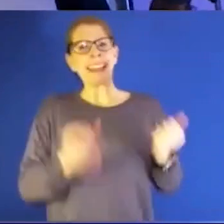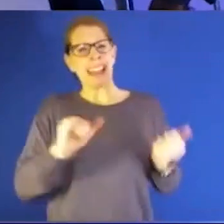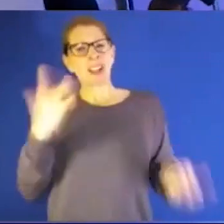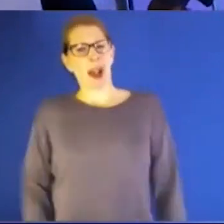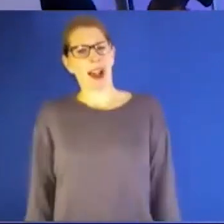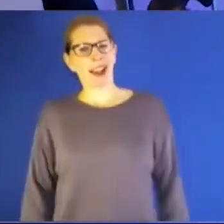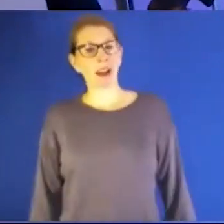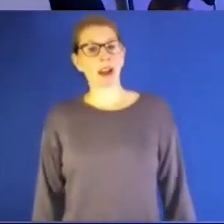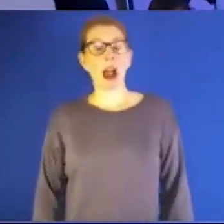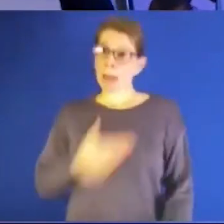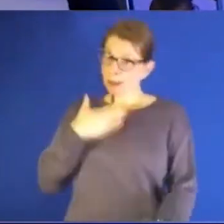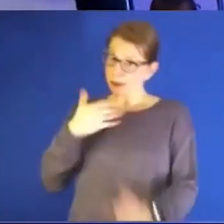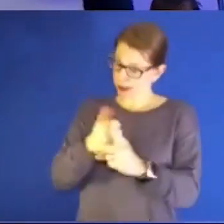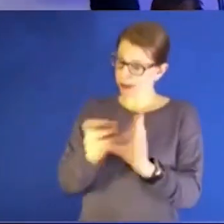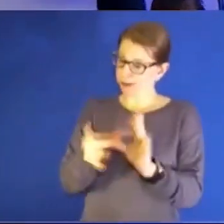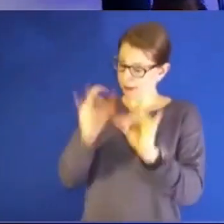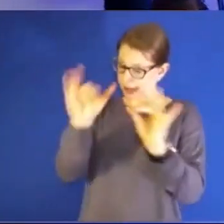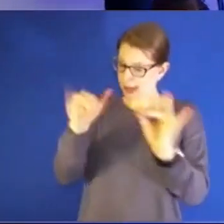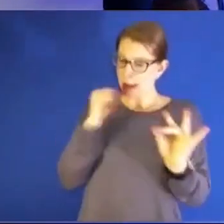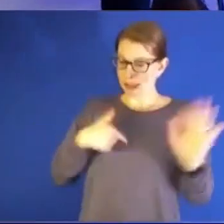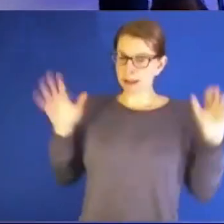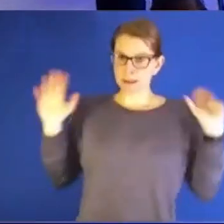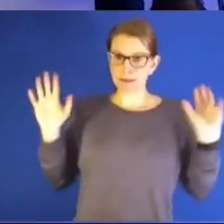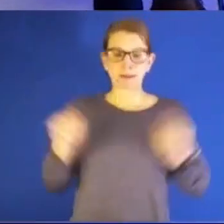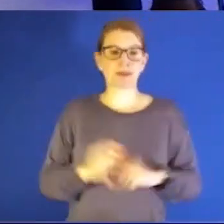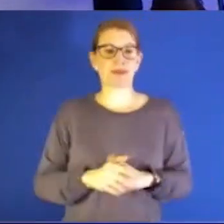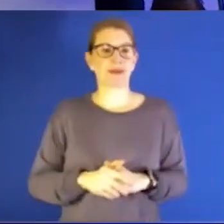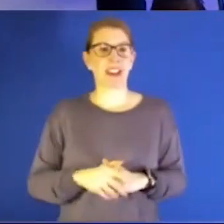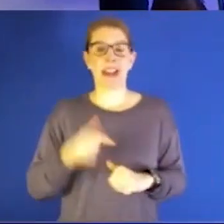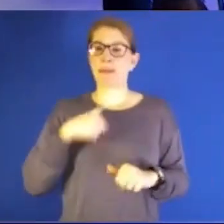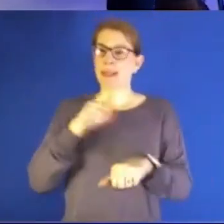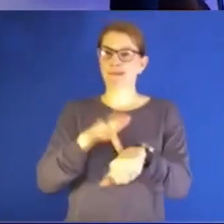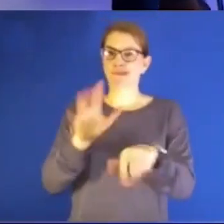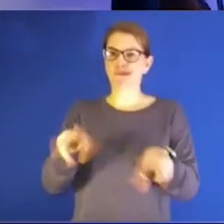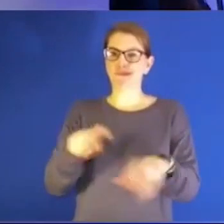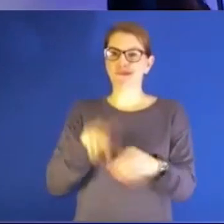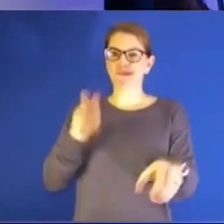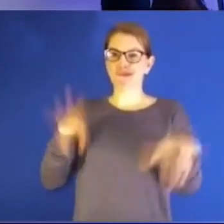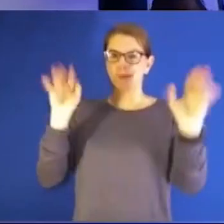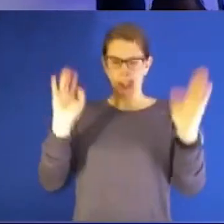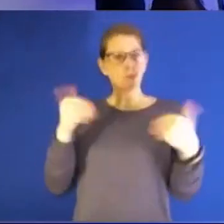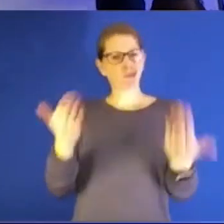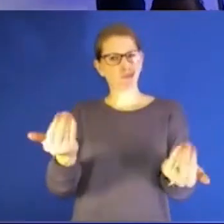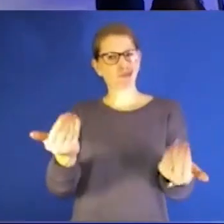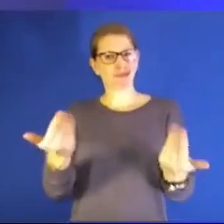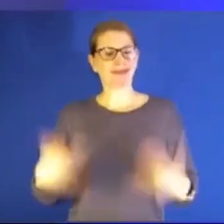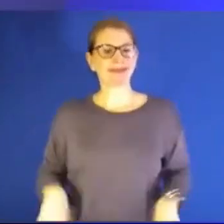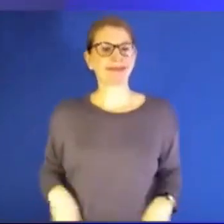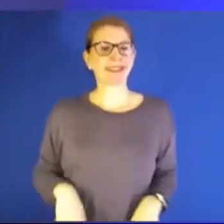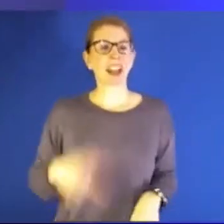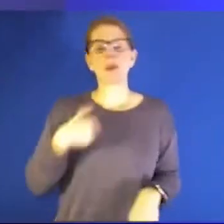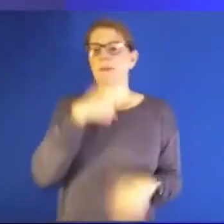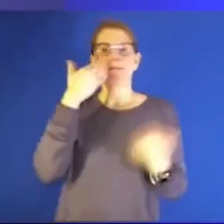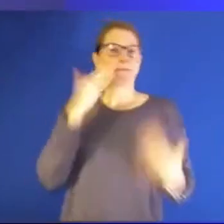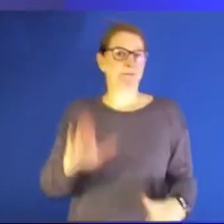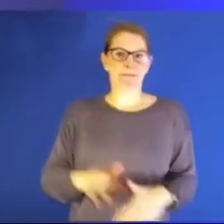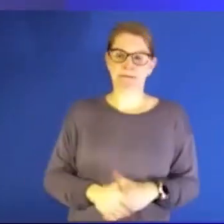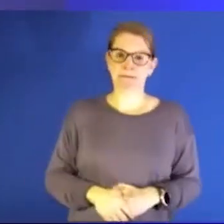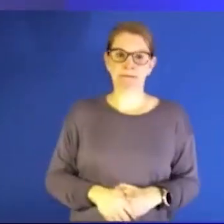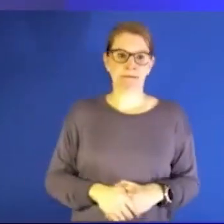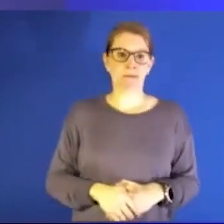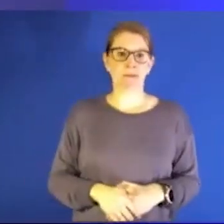said it and not me, but yes. I wasn't going to touch it. No, go there. You can go there. So we don't know. That's the truth of the matter.